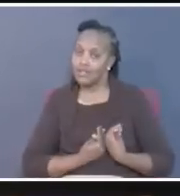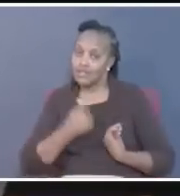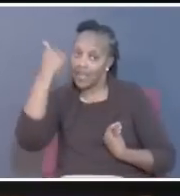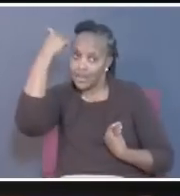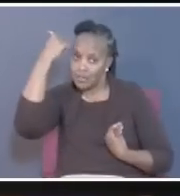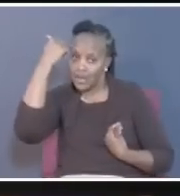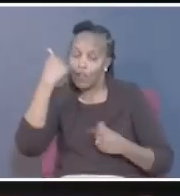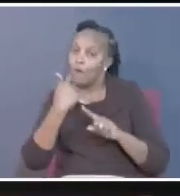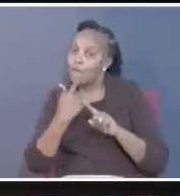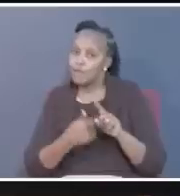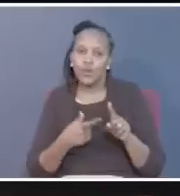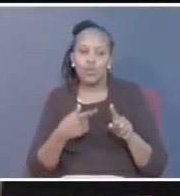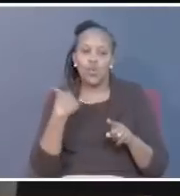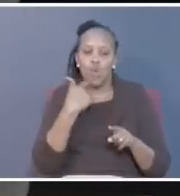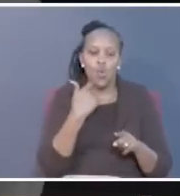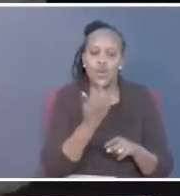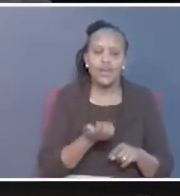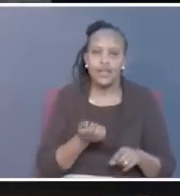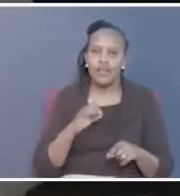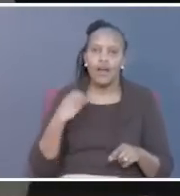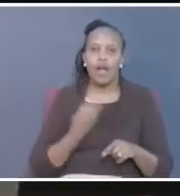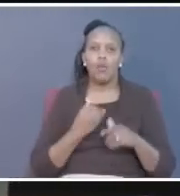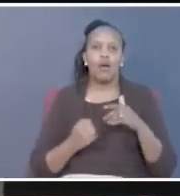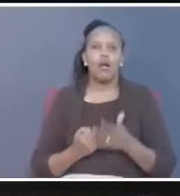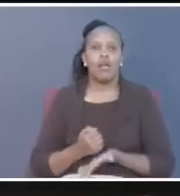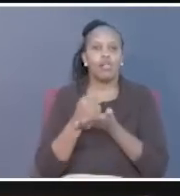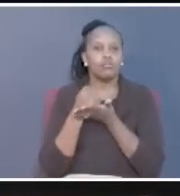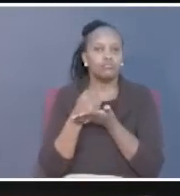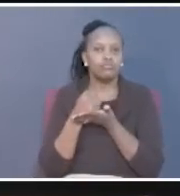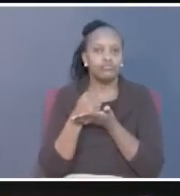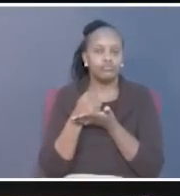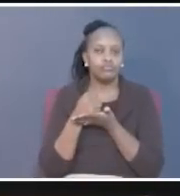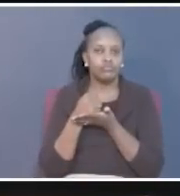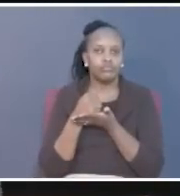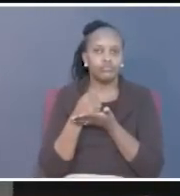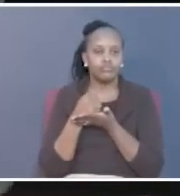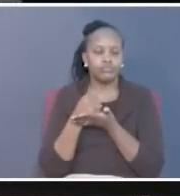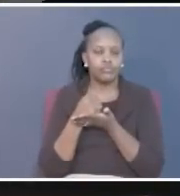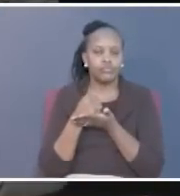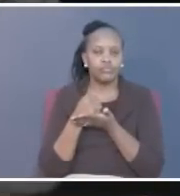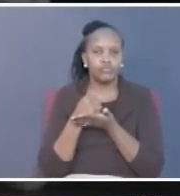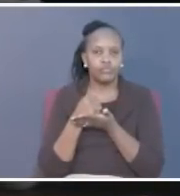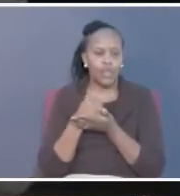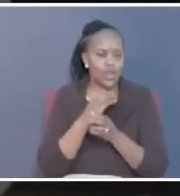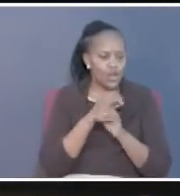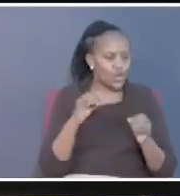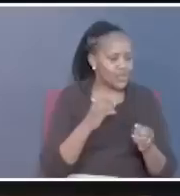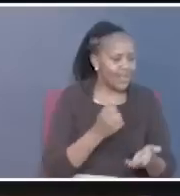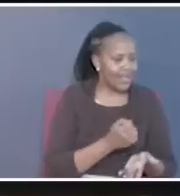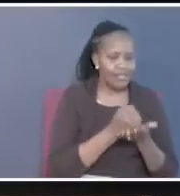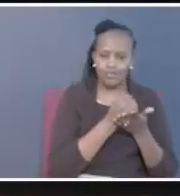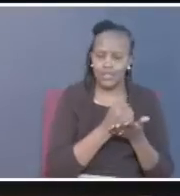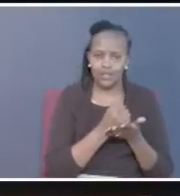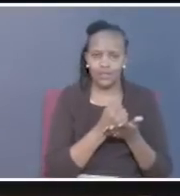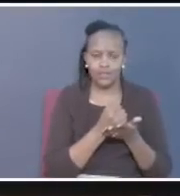our help. By that I mean not empathizing with the needs of those around us and not engaging our minds